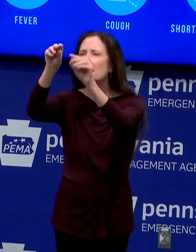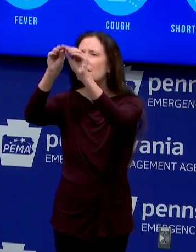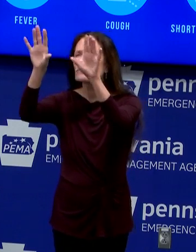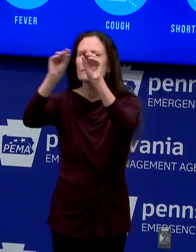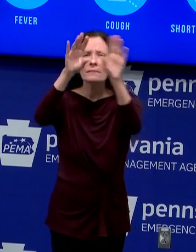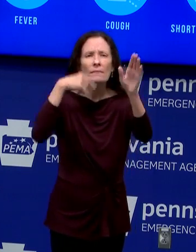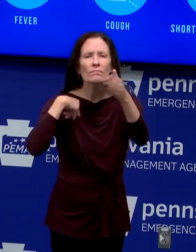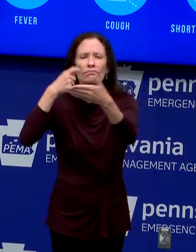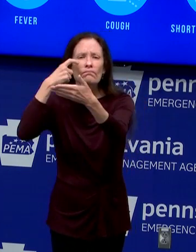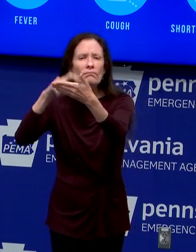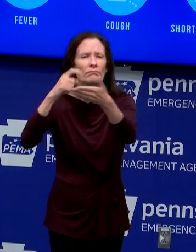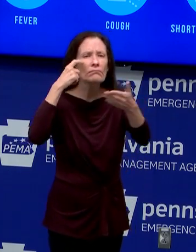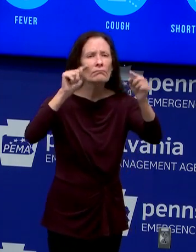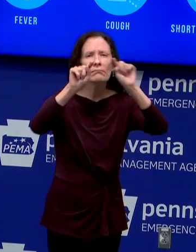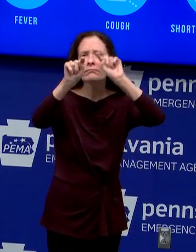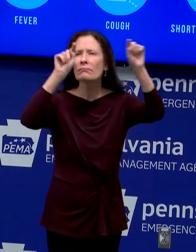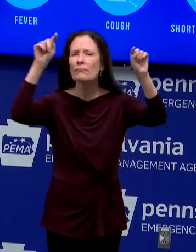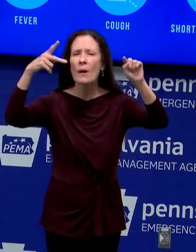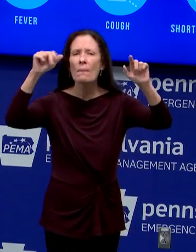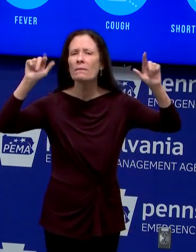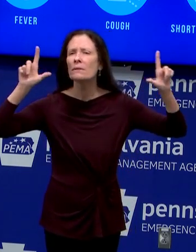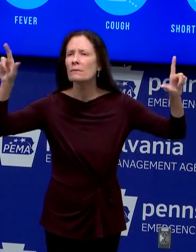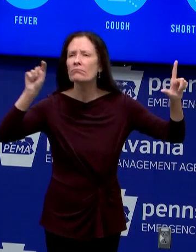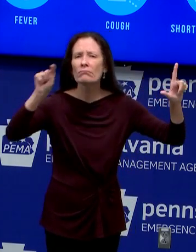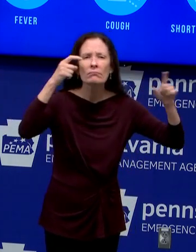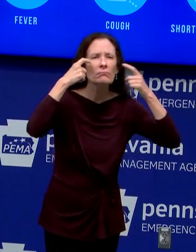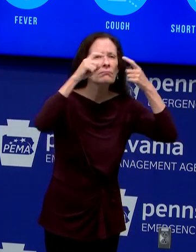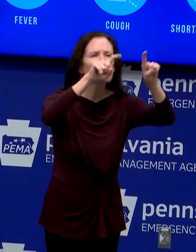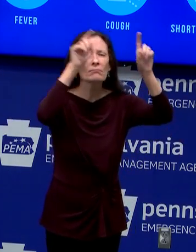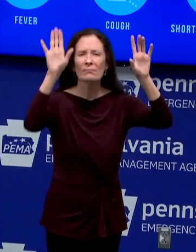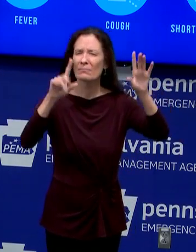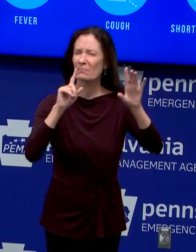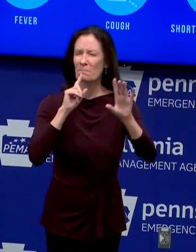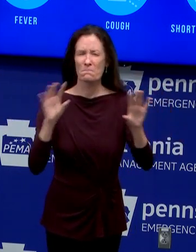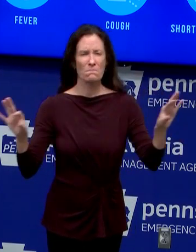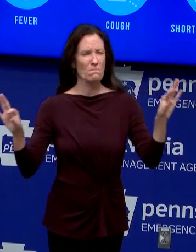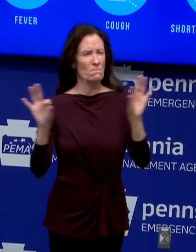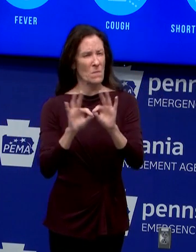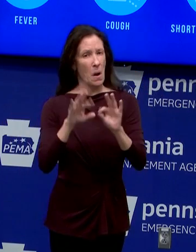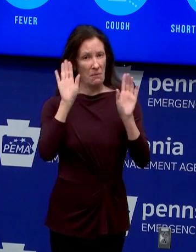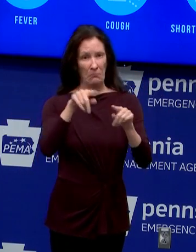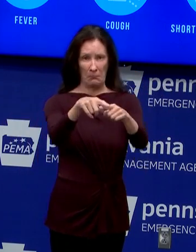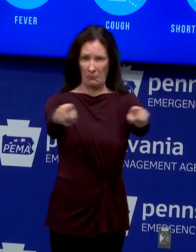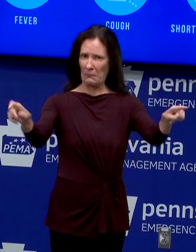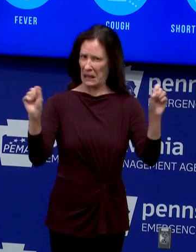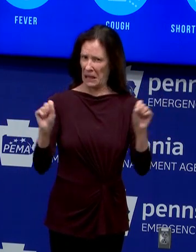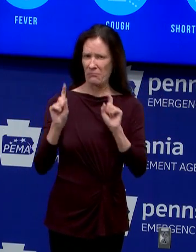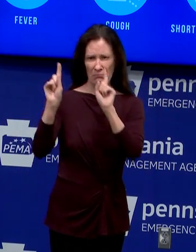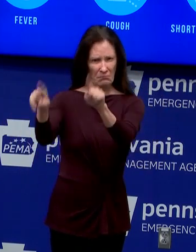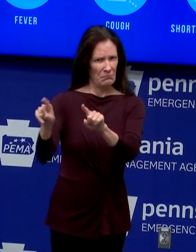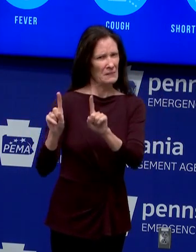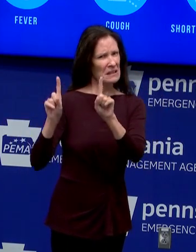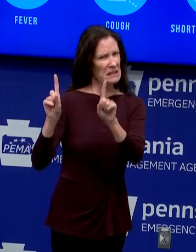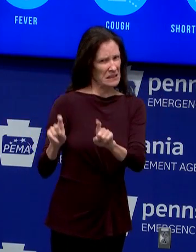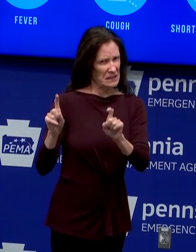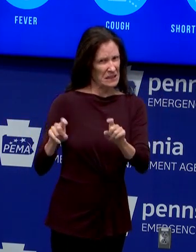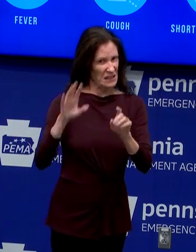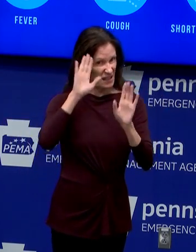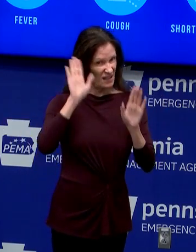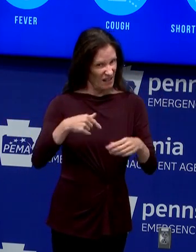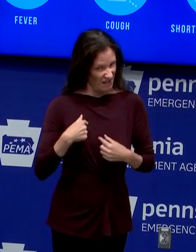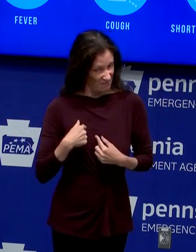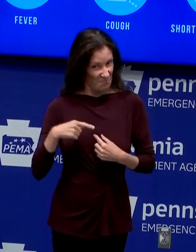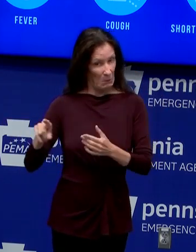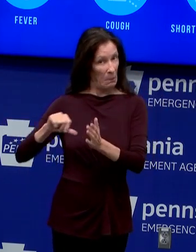in communities across Pennsylvania. I want to highlight the great work of Rite Aid, a